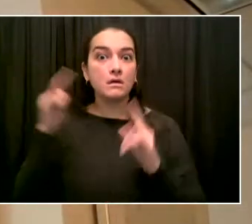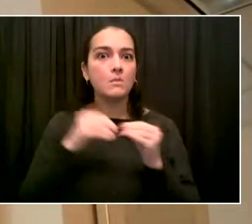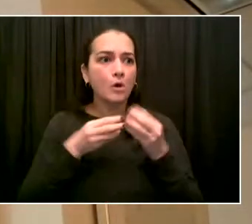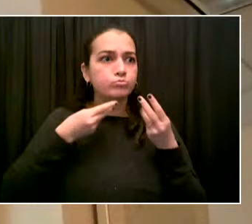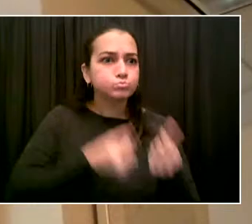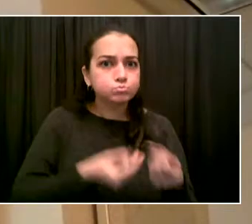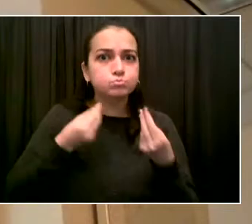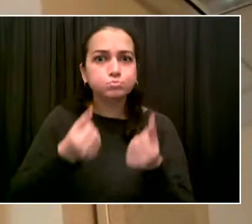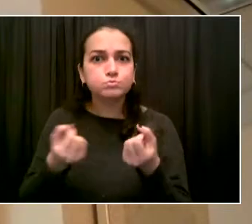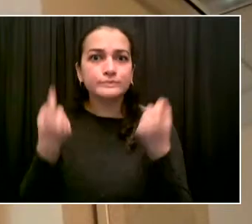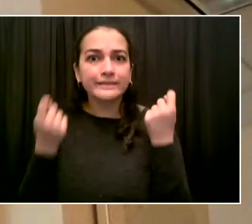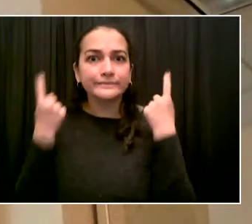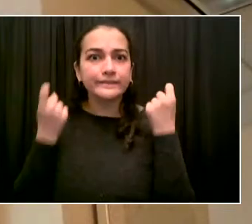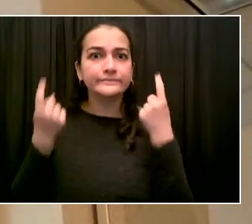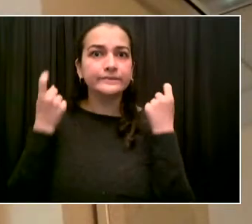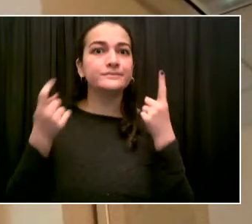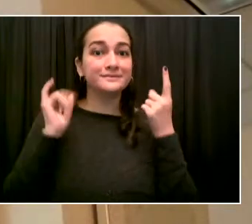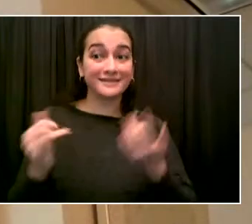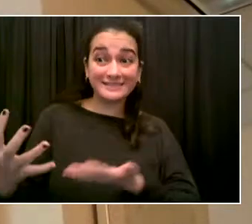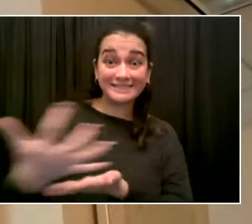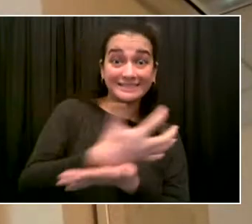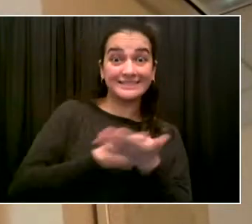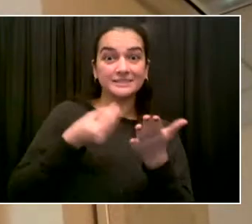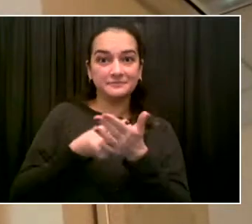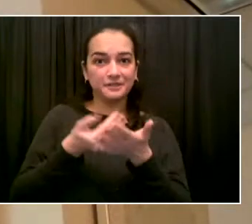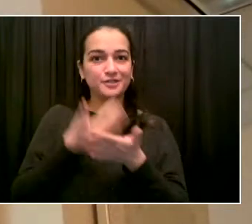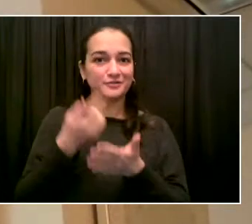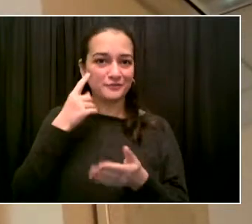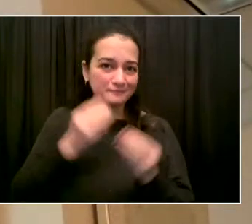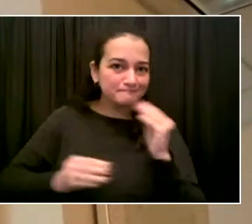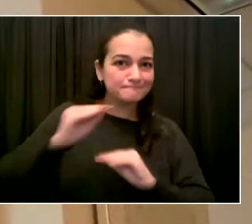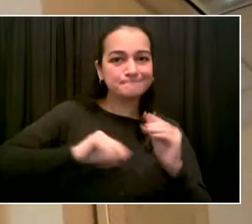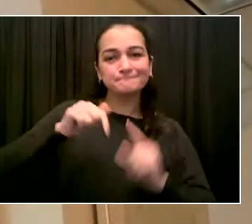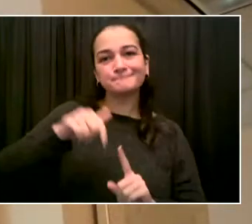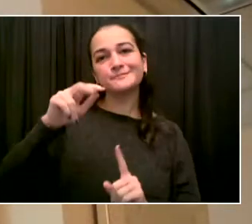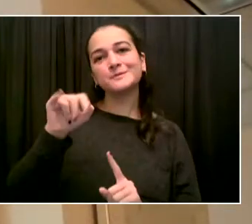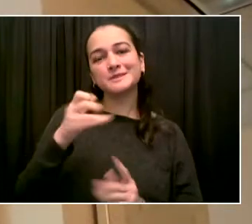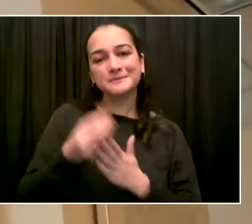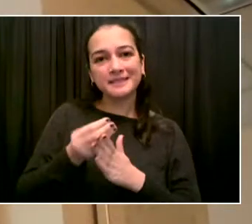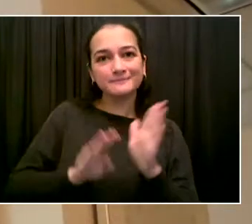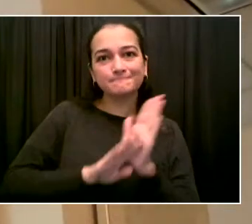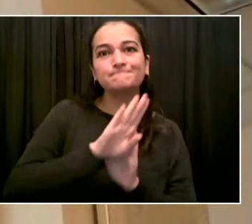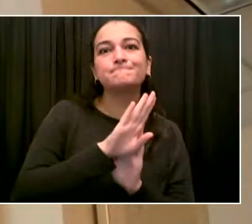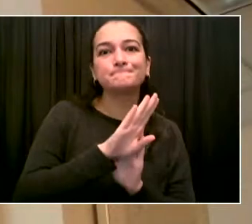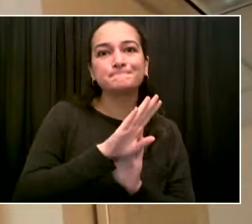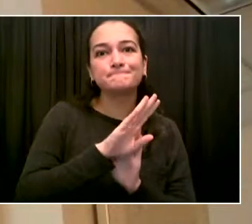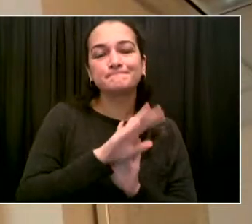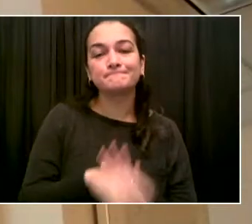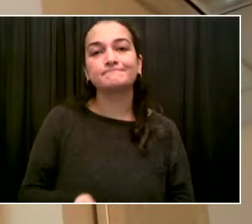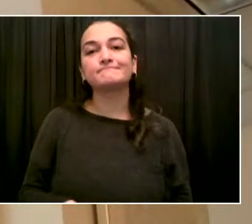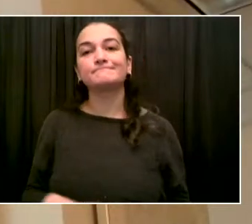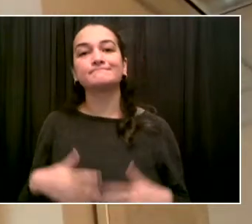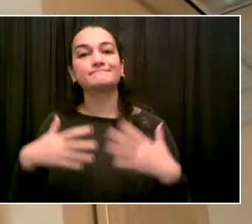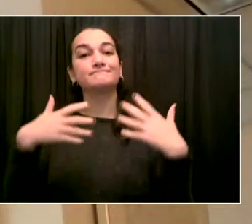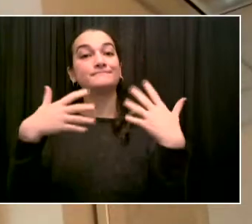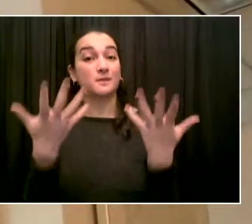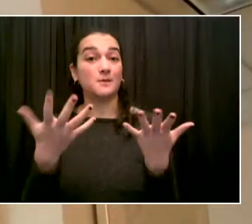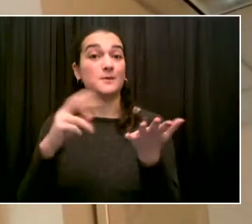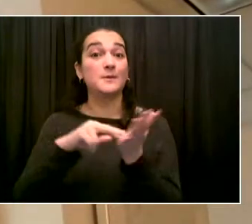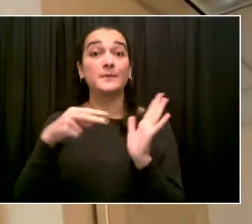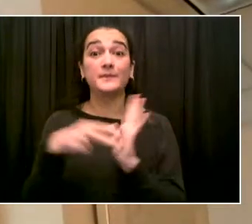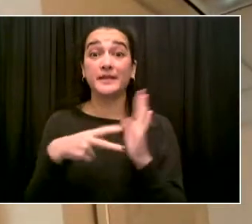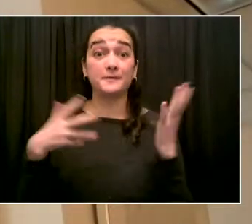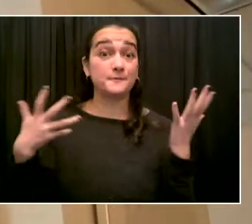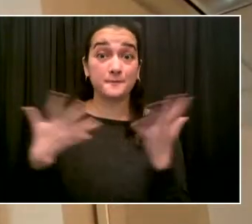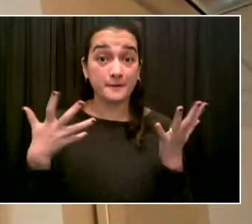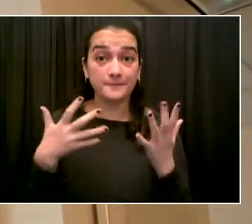CEO, Sean Doyle. We're pleased to be joining with BA and British Airways Holidays to promote New York City in the UK under the banner of our new